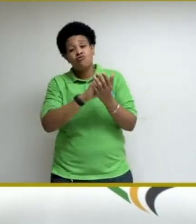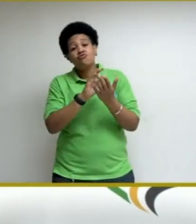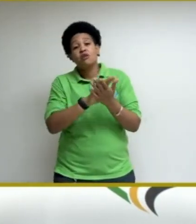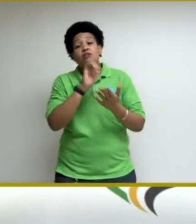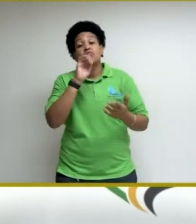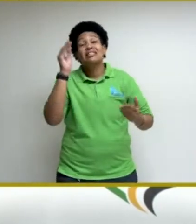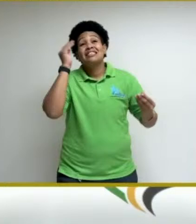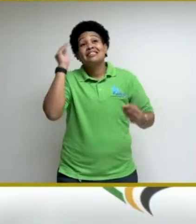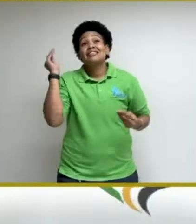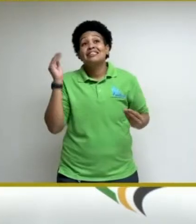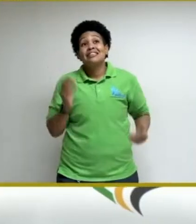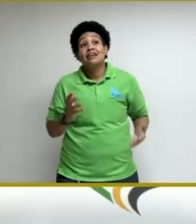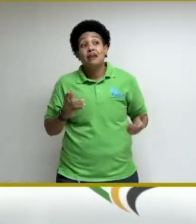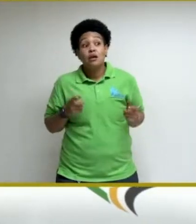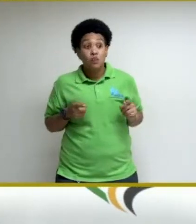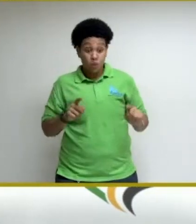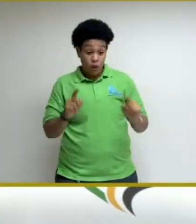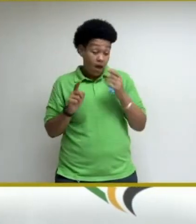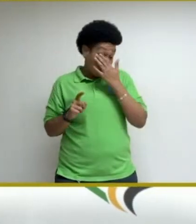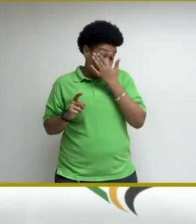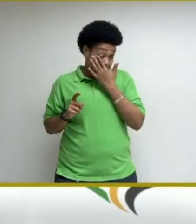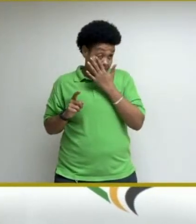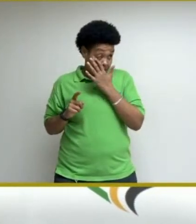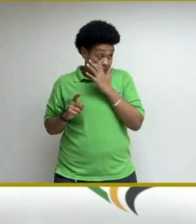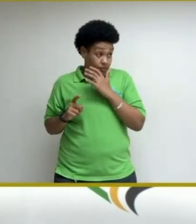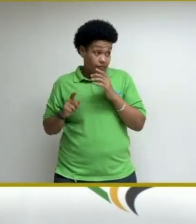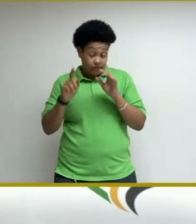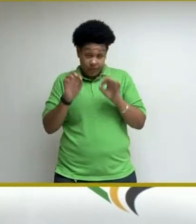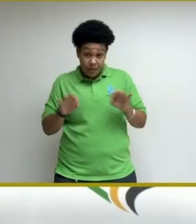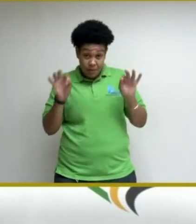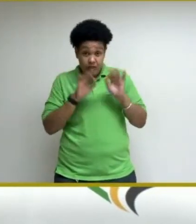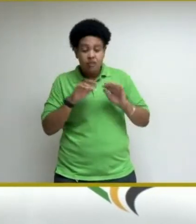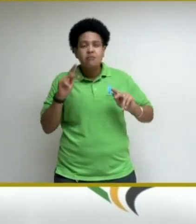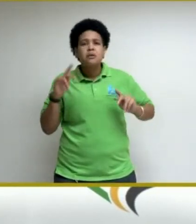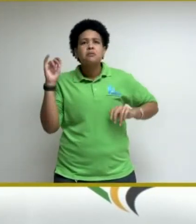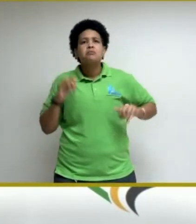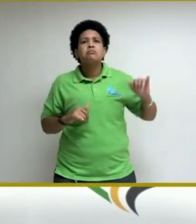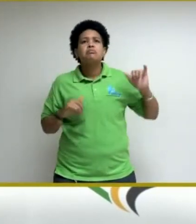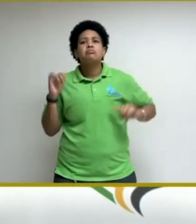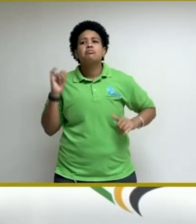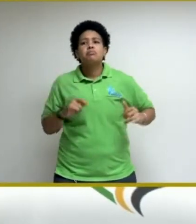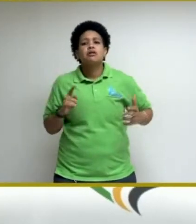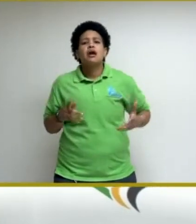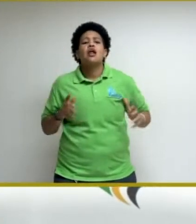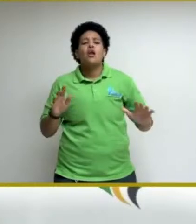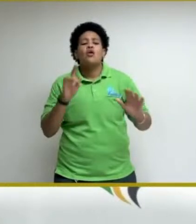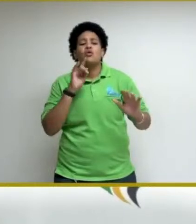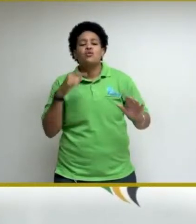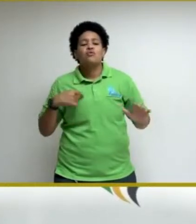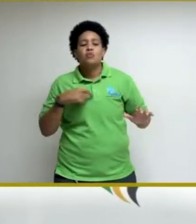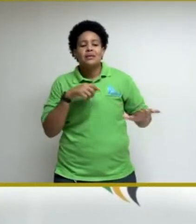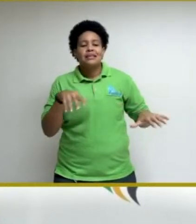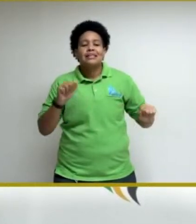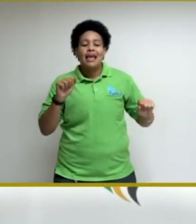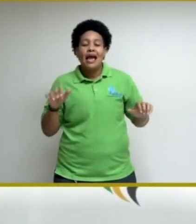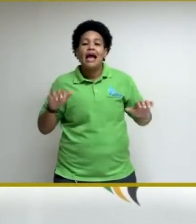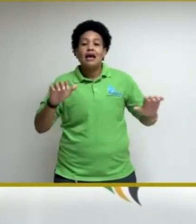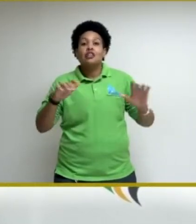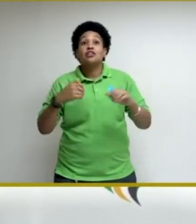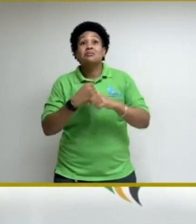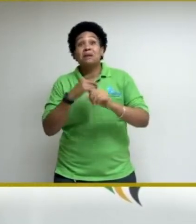that while that is an imperative, we take action and make